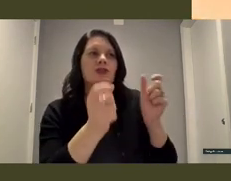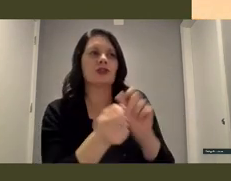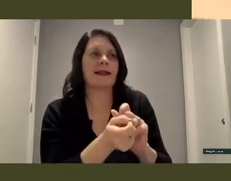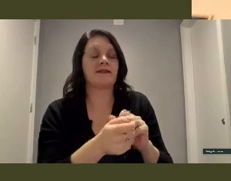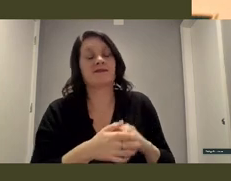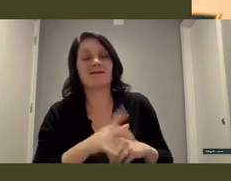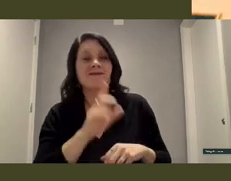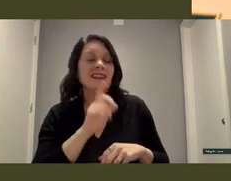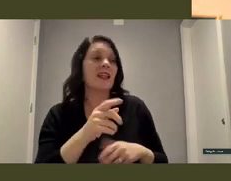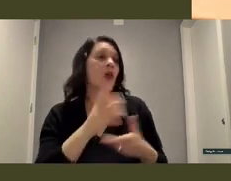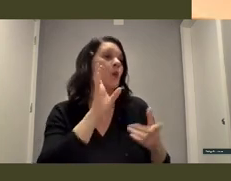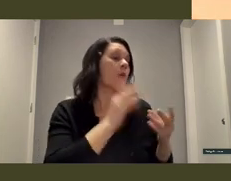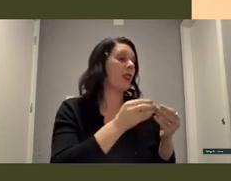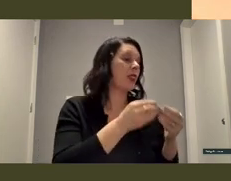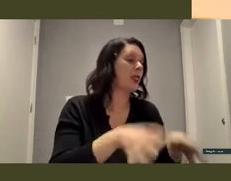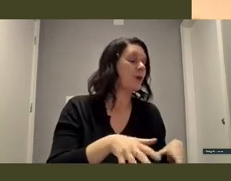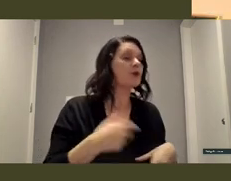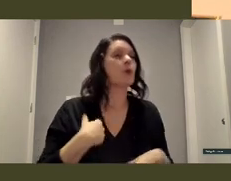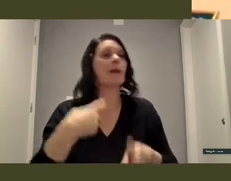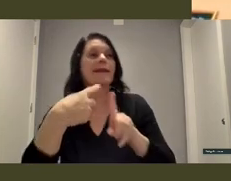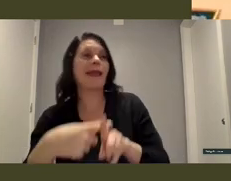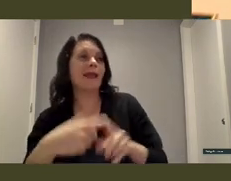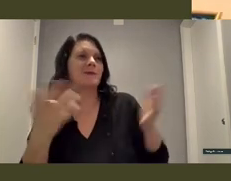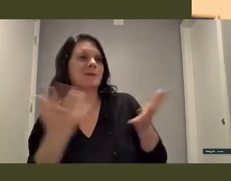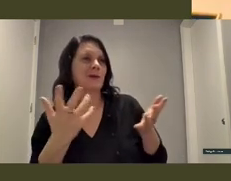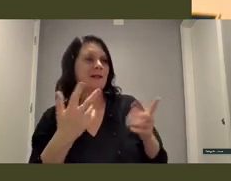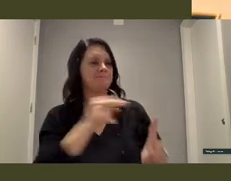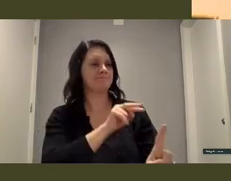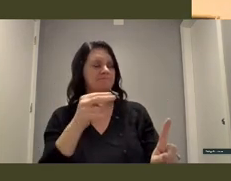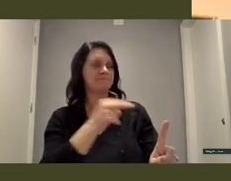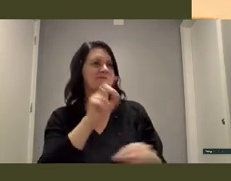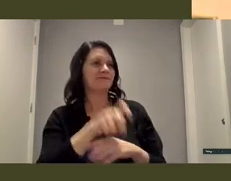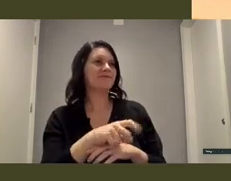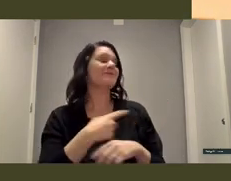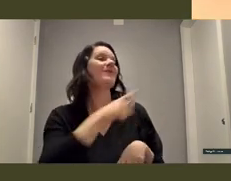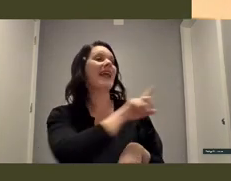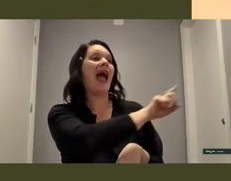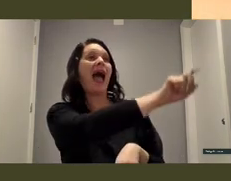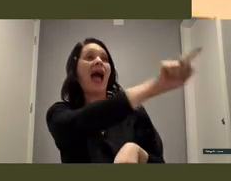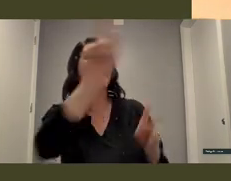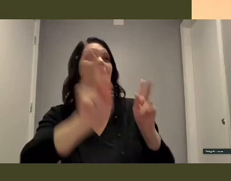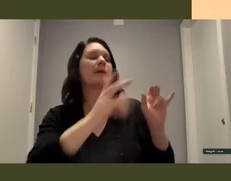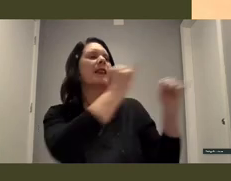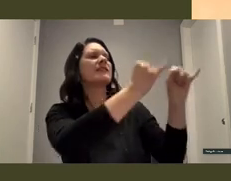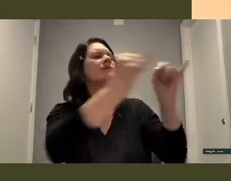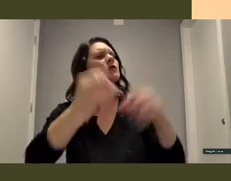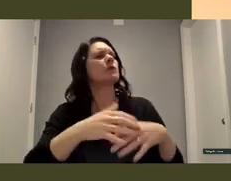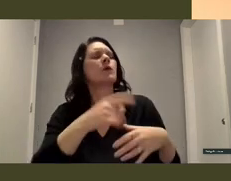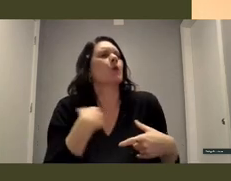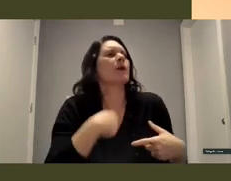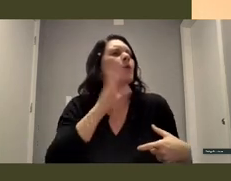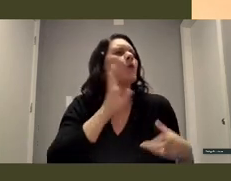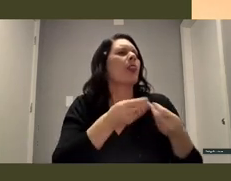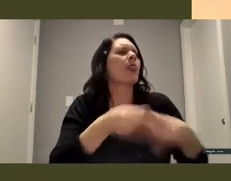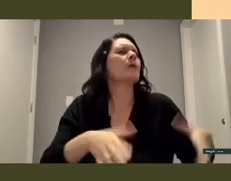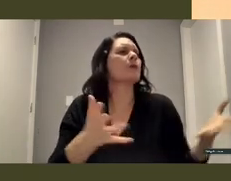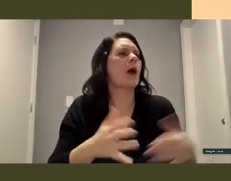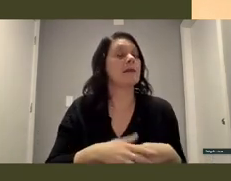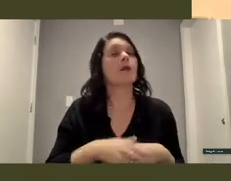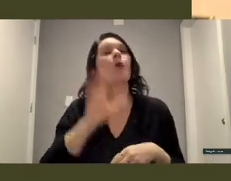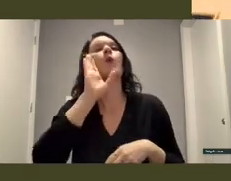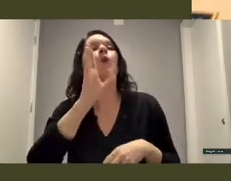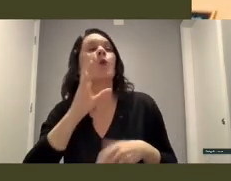gain? And if we start to ask ourselves that question individually, what do we lose, what do we gain if at